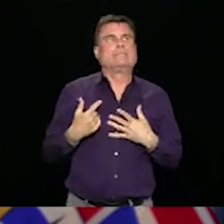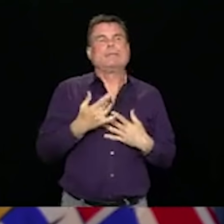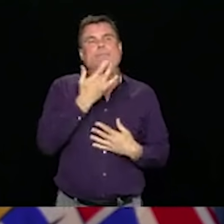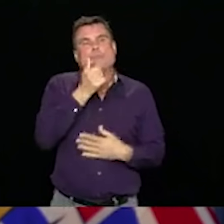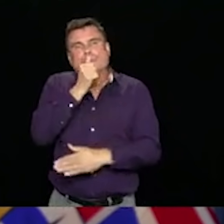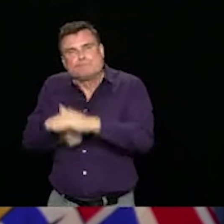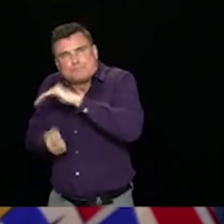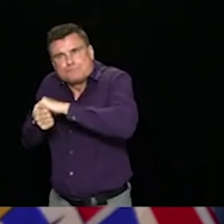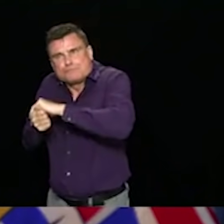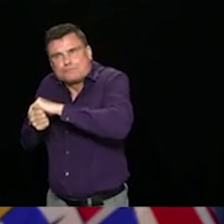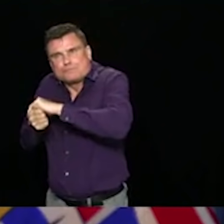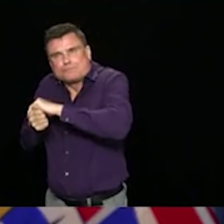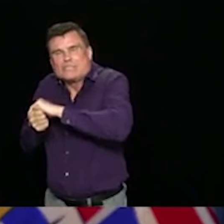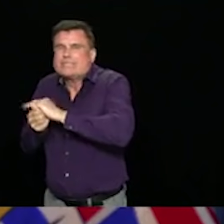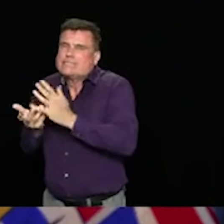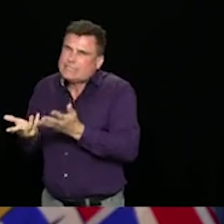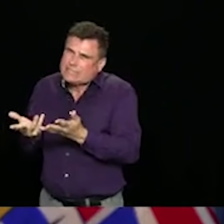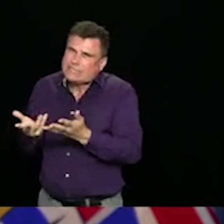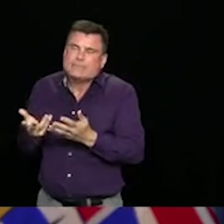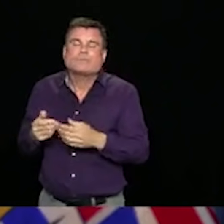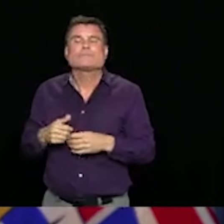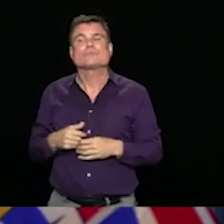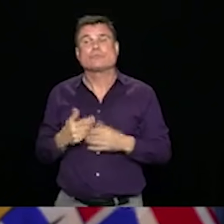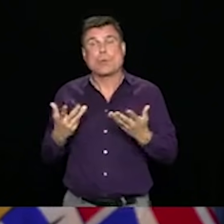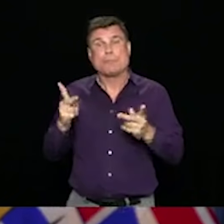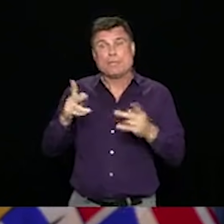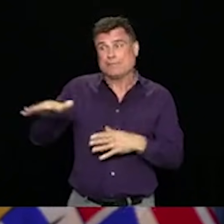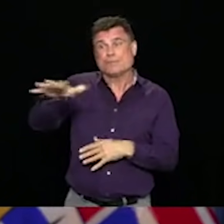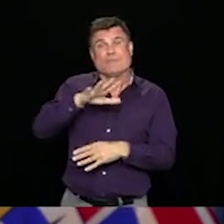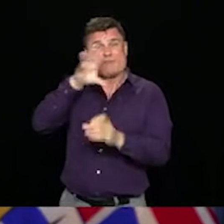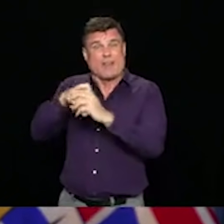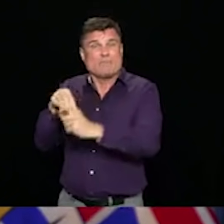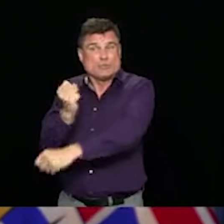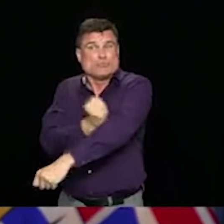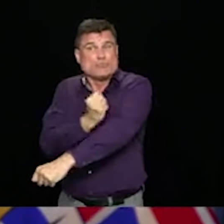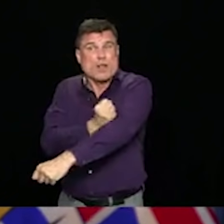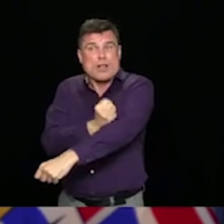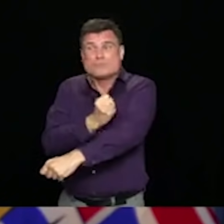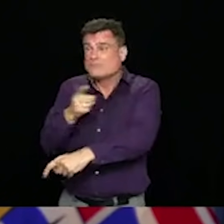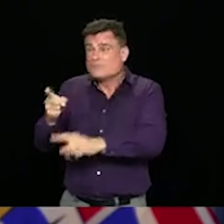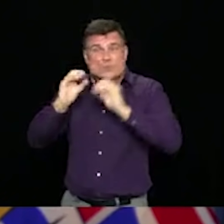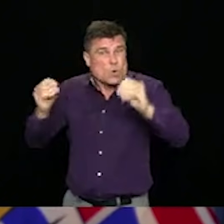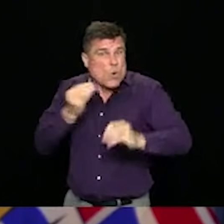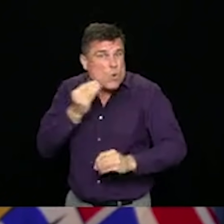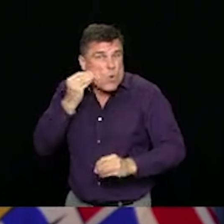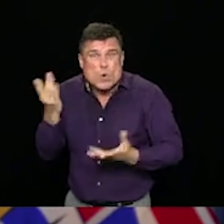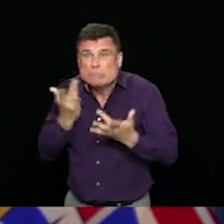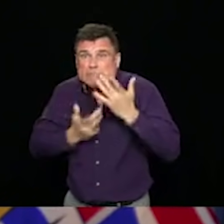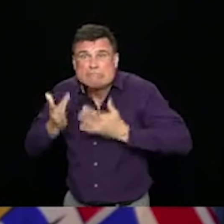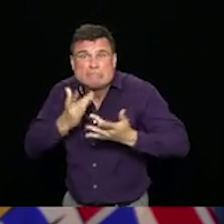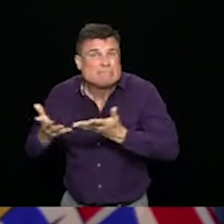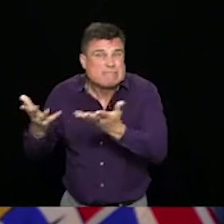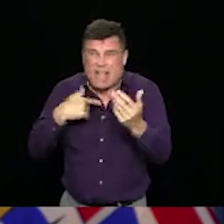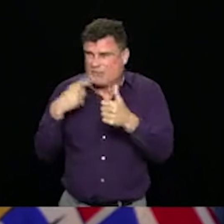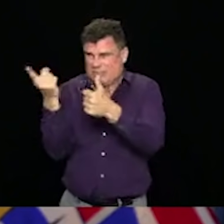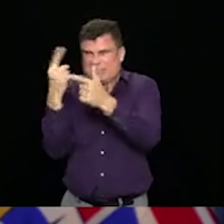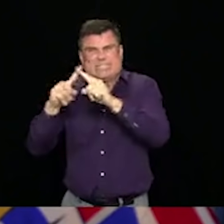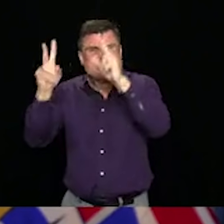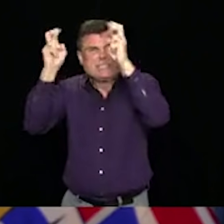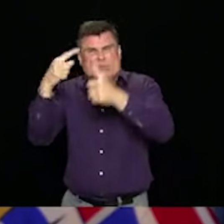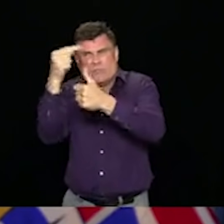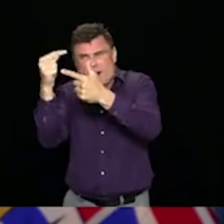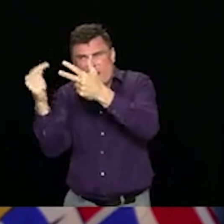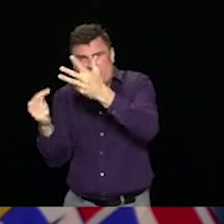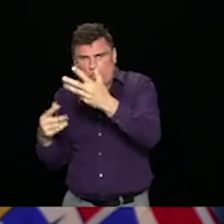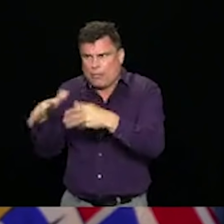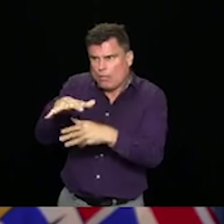for those who are facing things like homelessness and mental health and substance use disorder, COVID-19 and all of the measures that we've